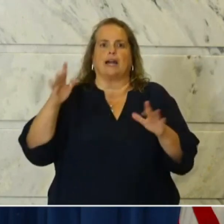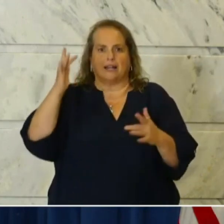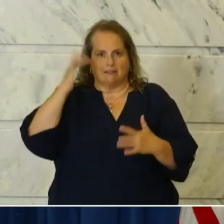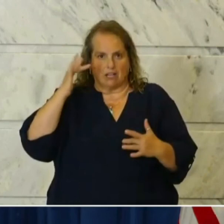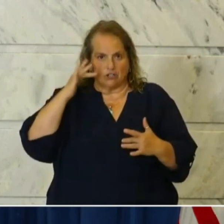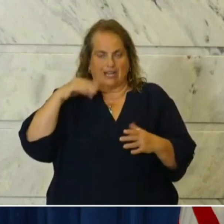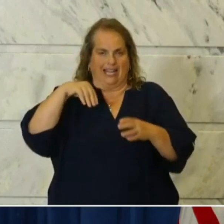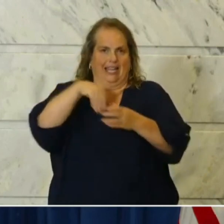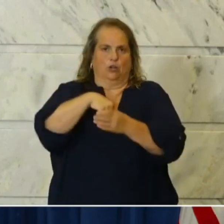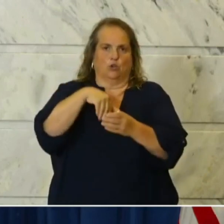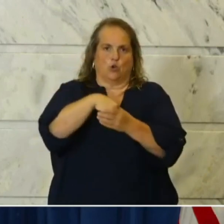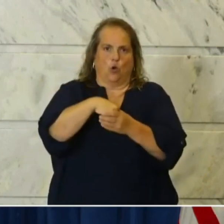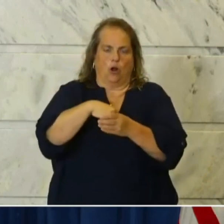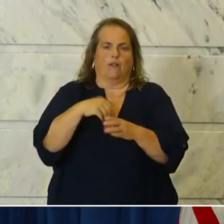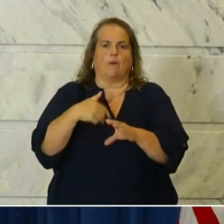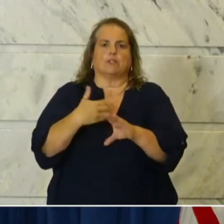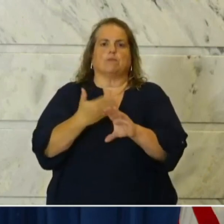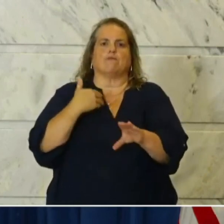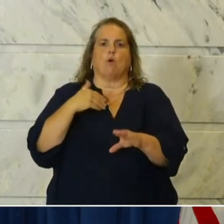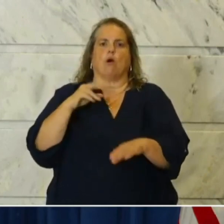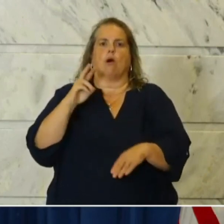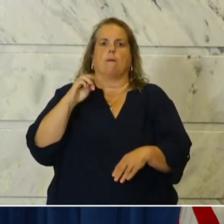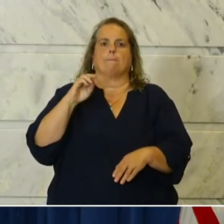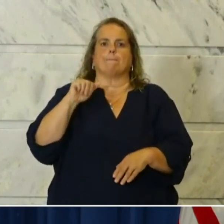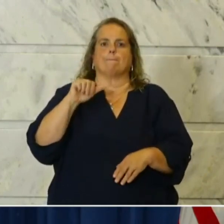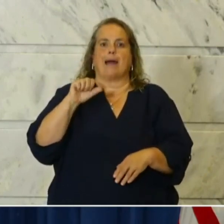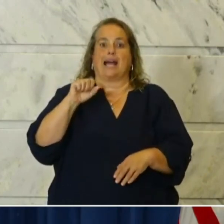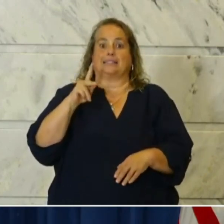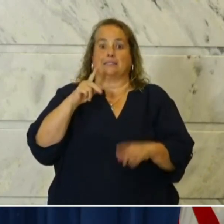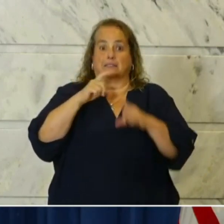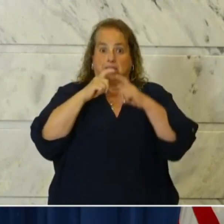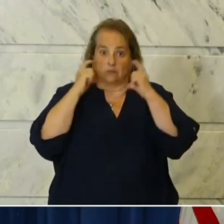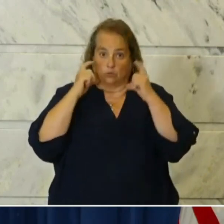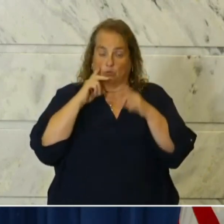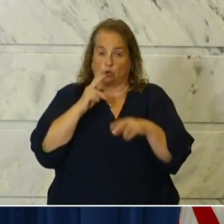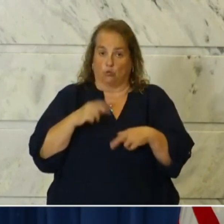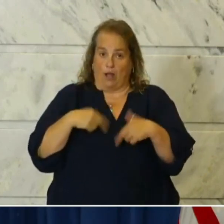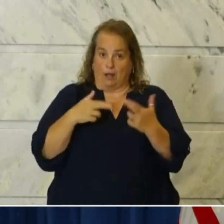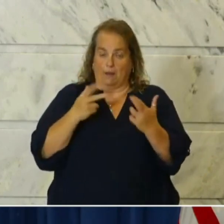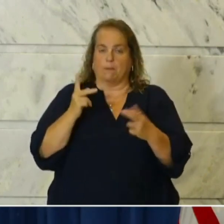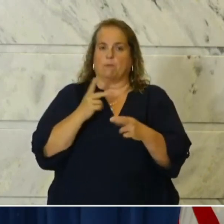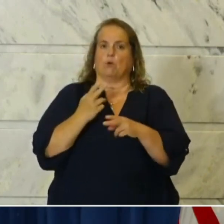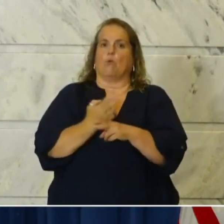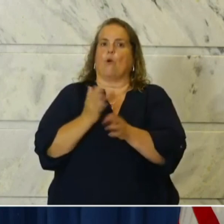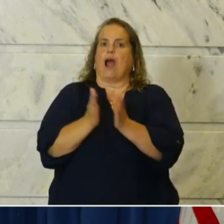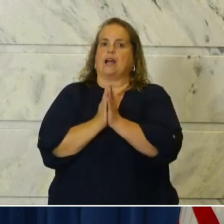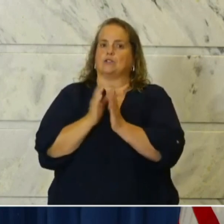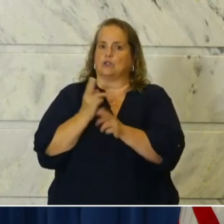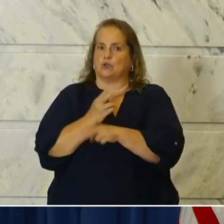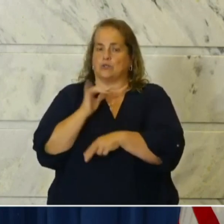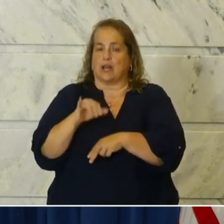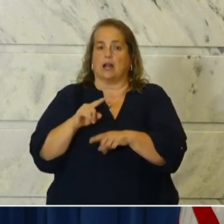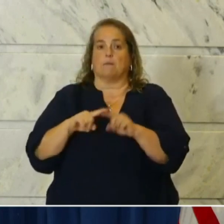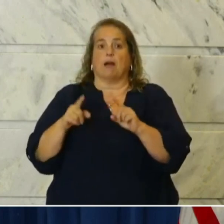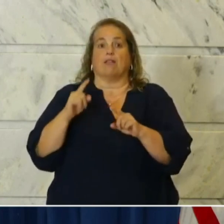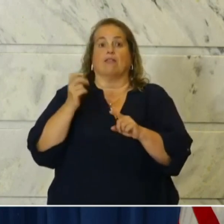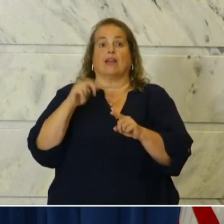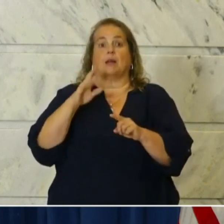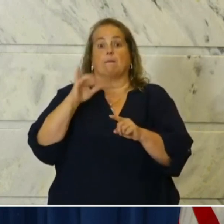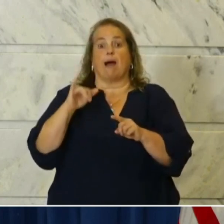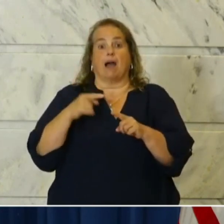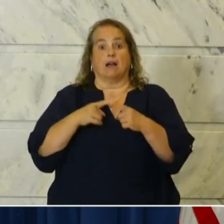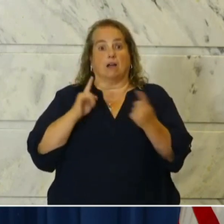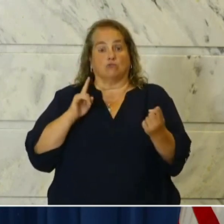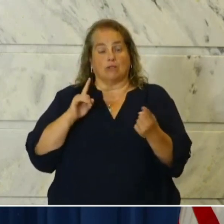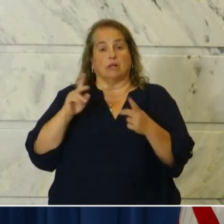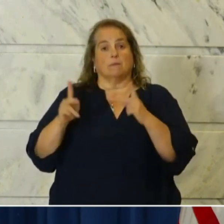indoor space. That was before masks were universally recommended and people were asked to use those. But by direct contrast,